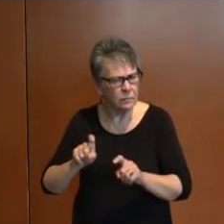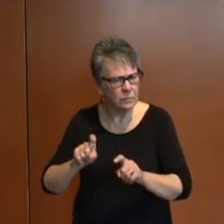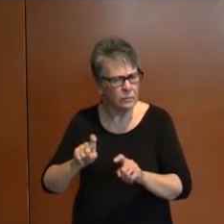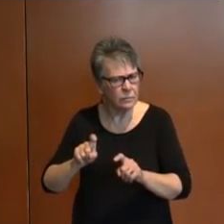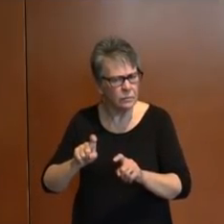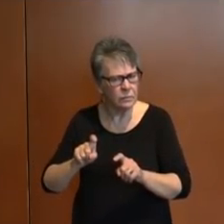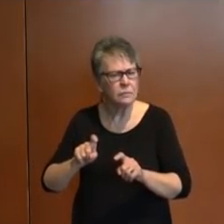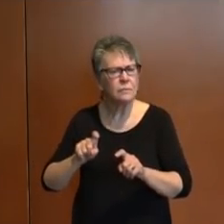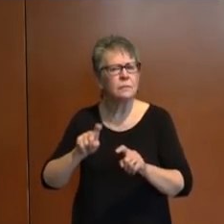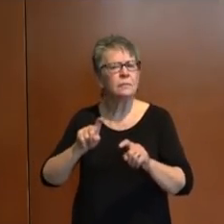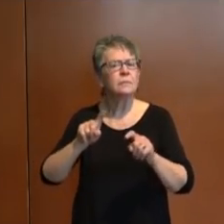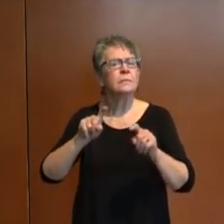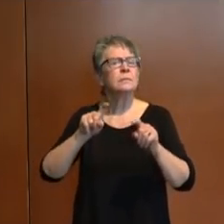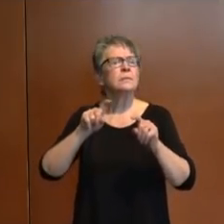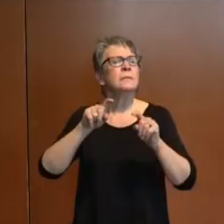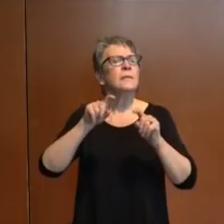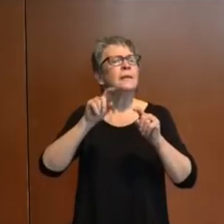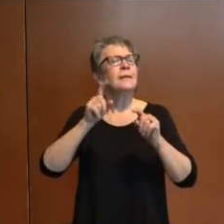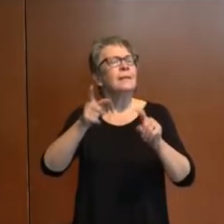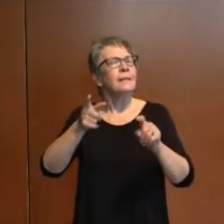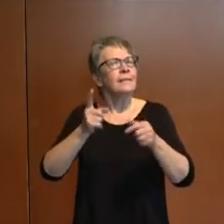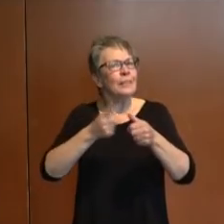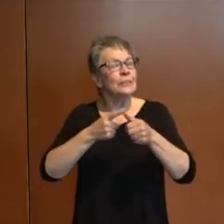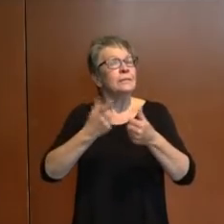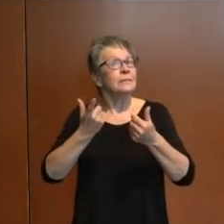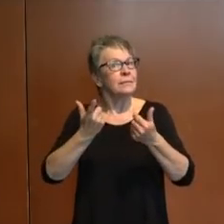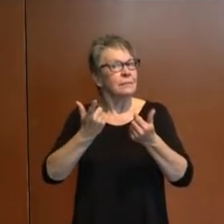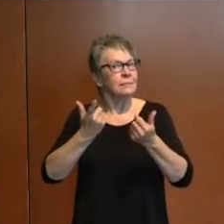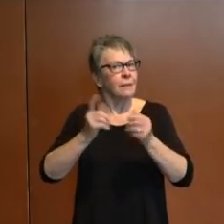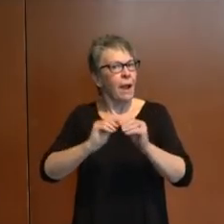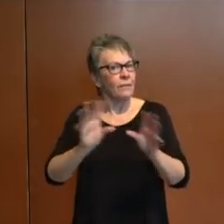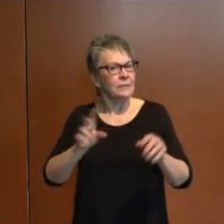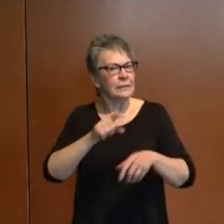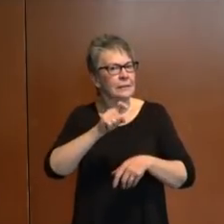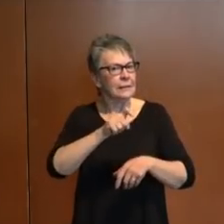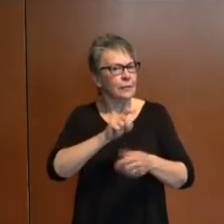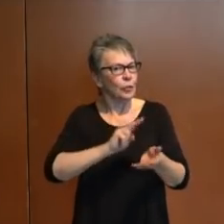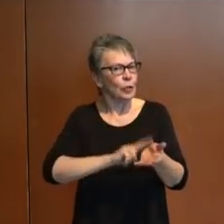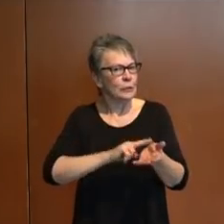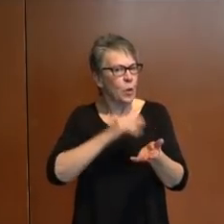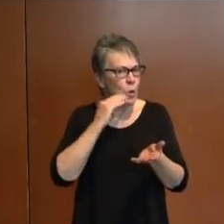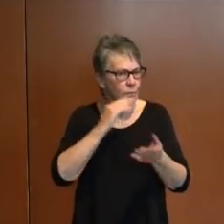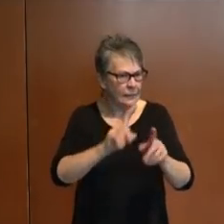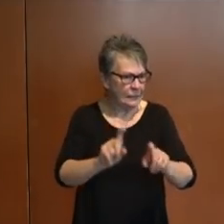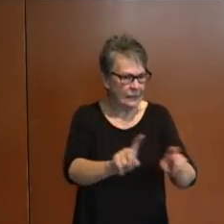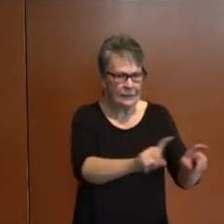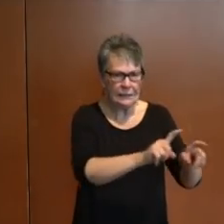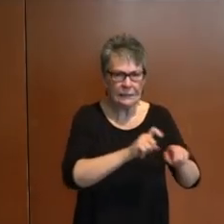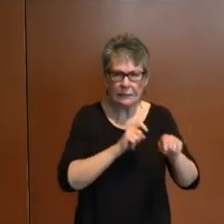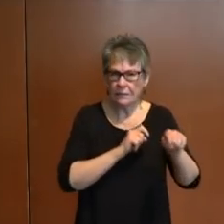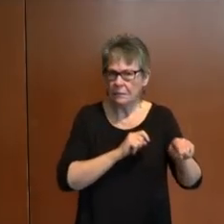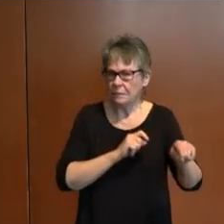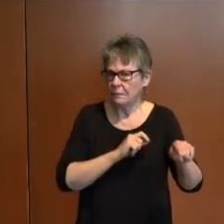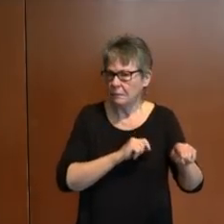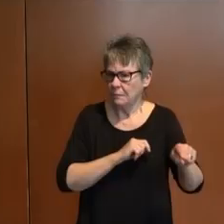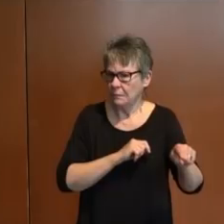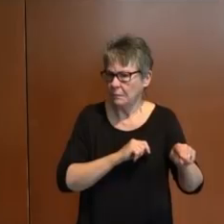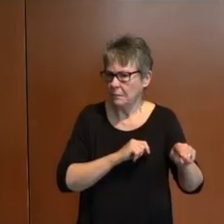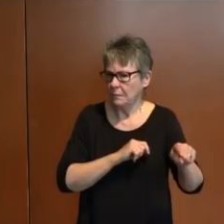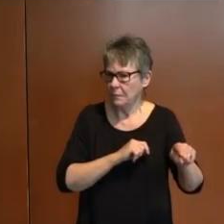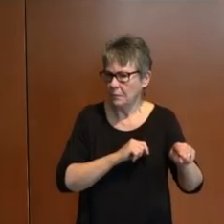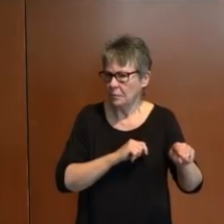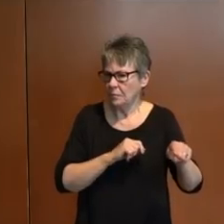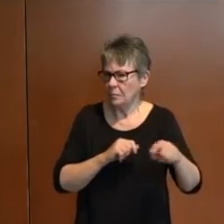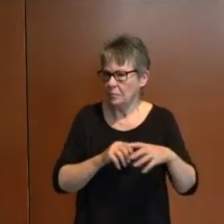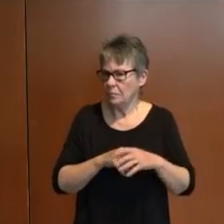seen that. I even said this morning I thought the number of facilities where we had positive tests was in the high teens, and Judy, correct me, it was in the